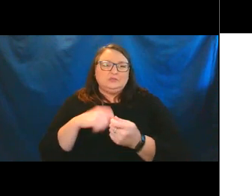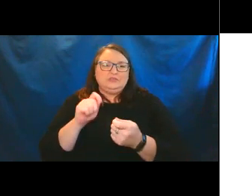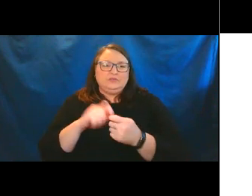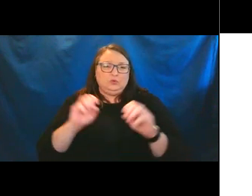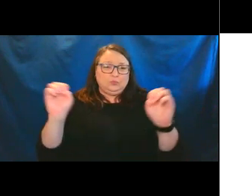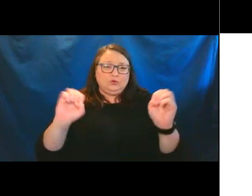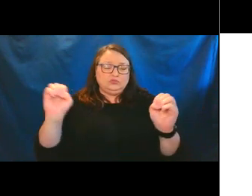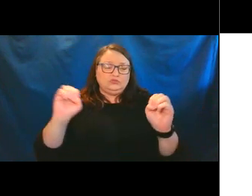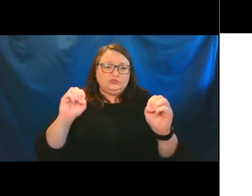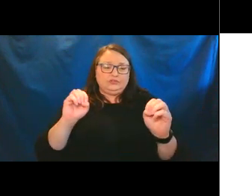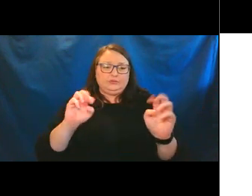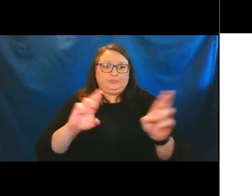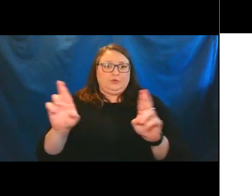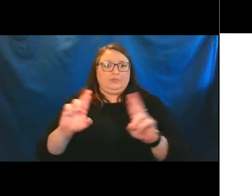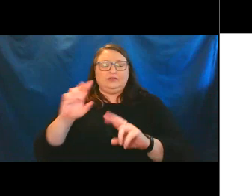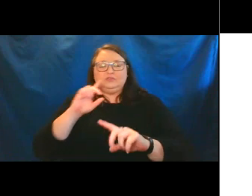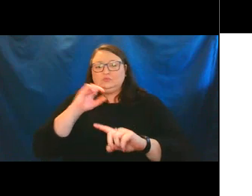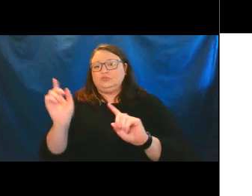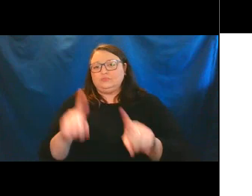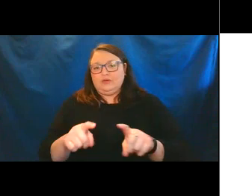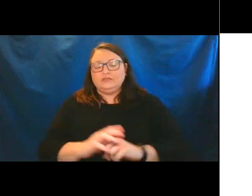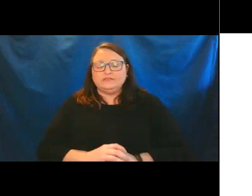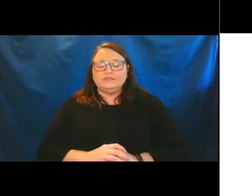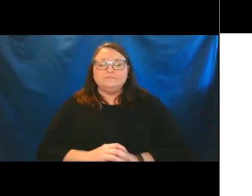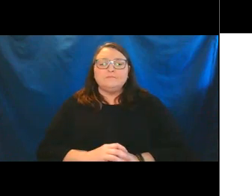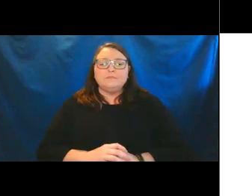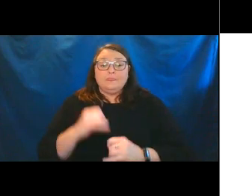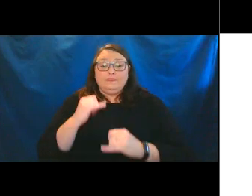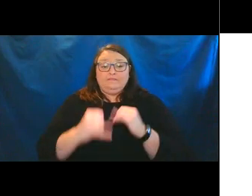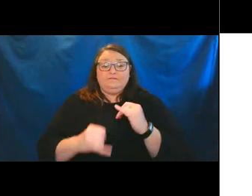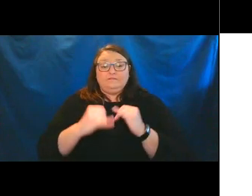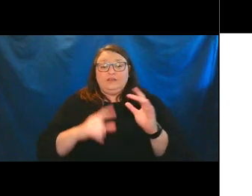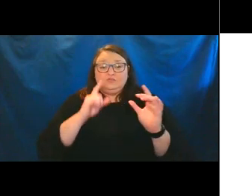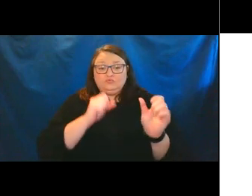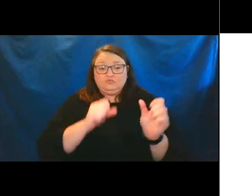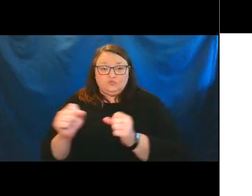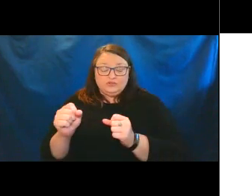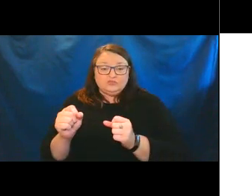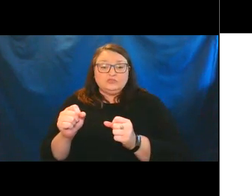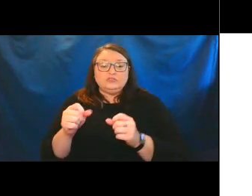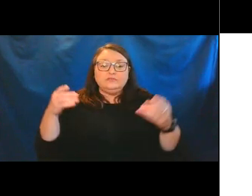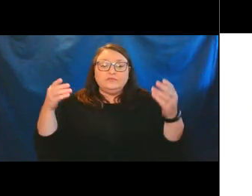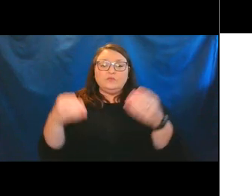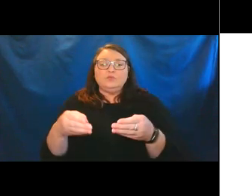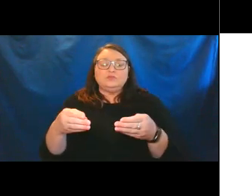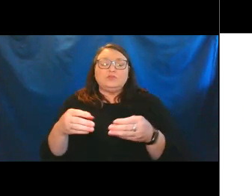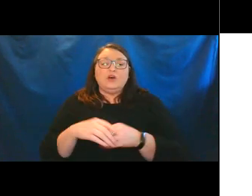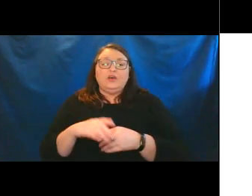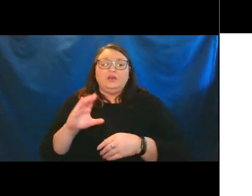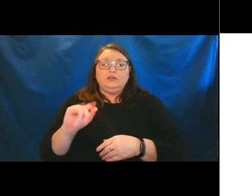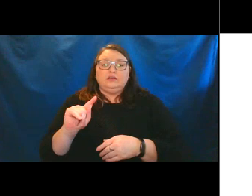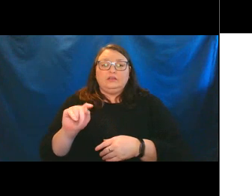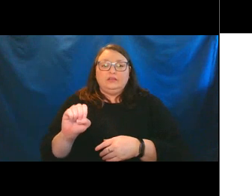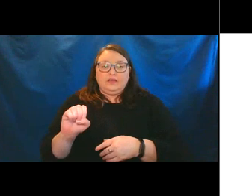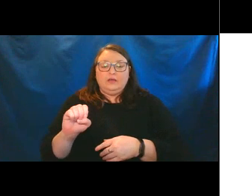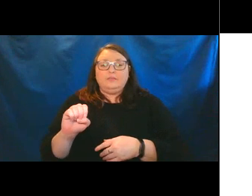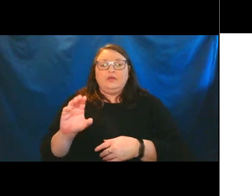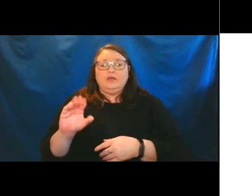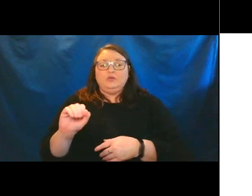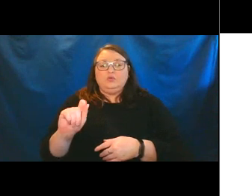response capabilities. And then the final strategy centers around climate and coastal